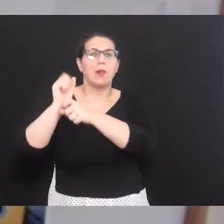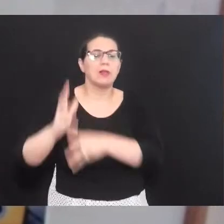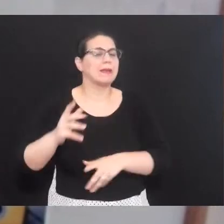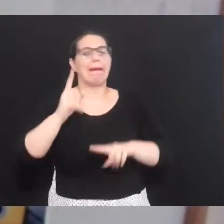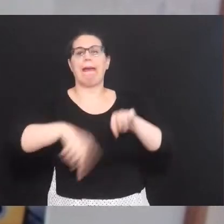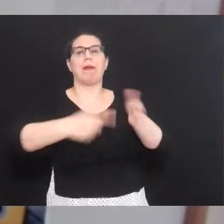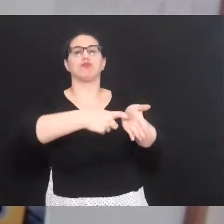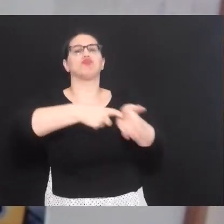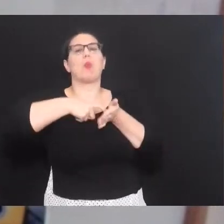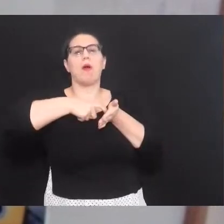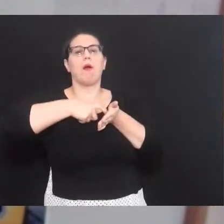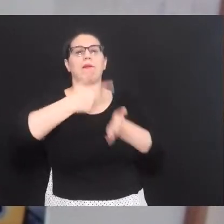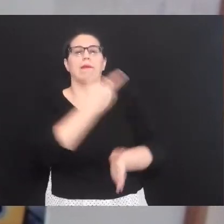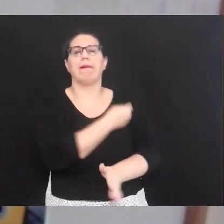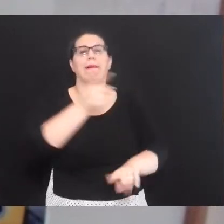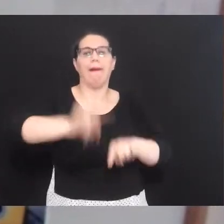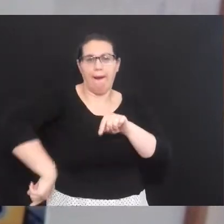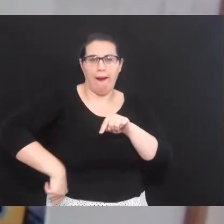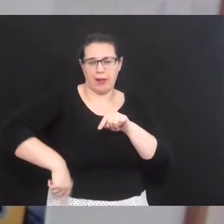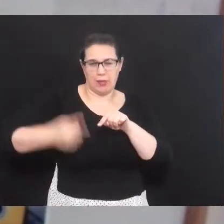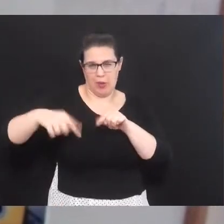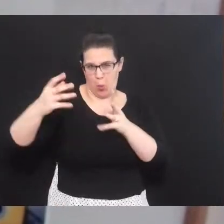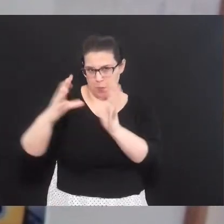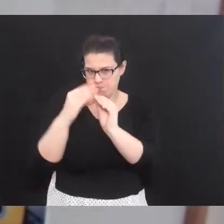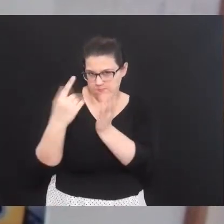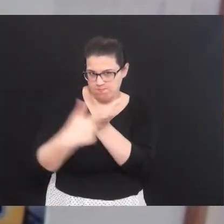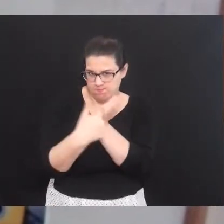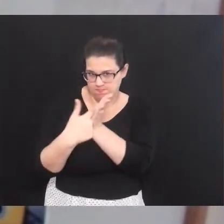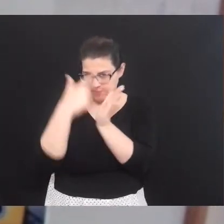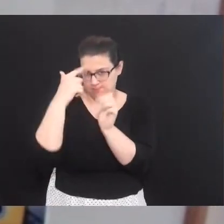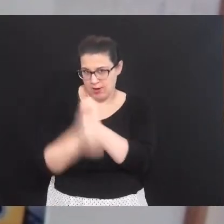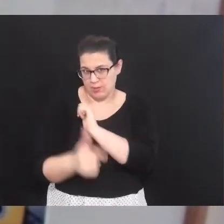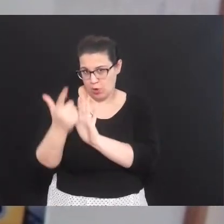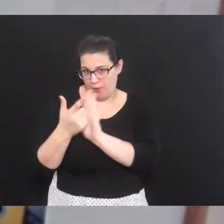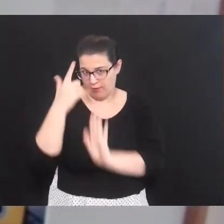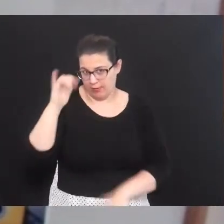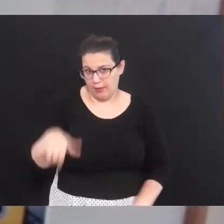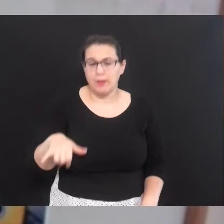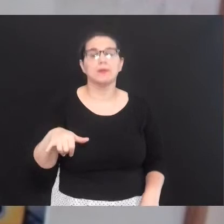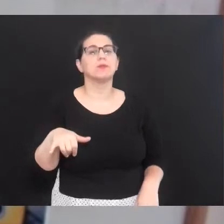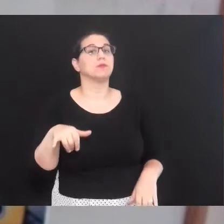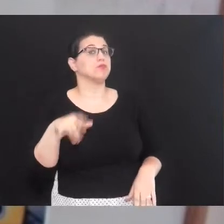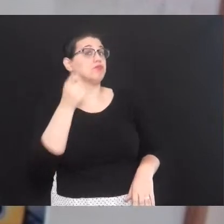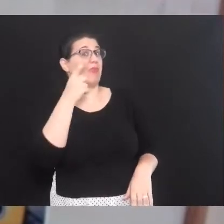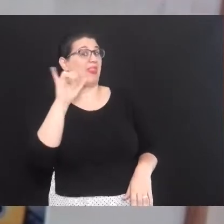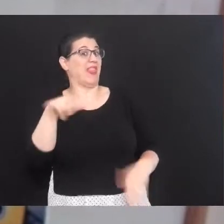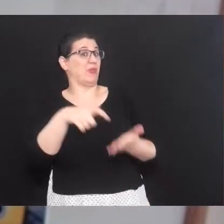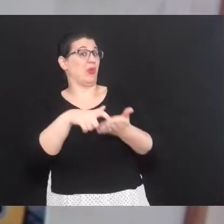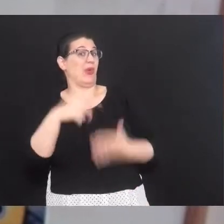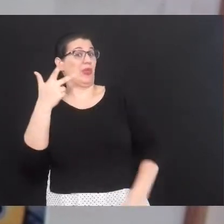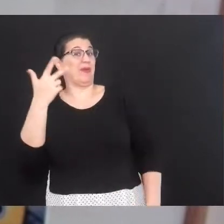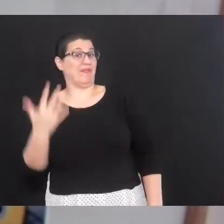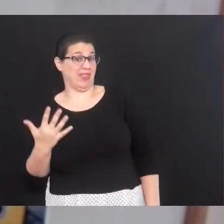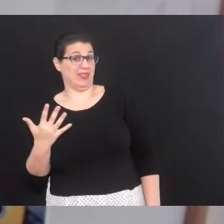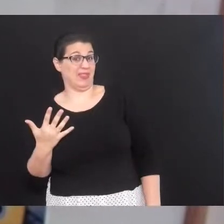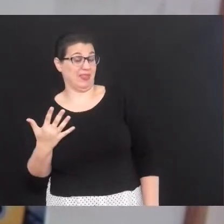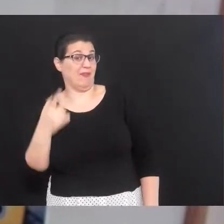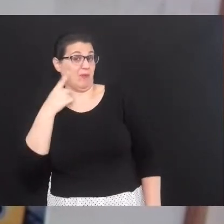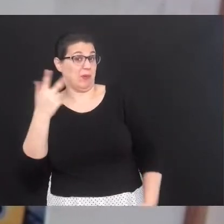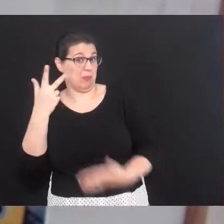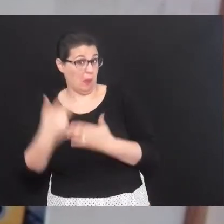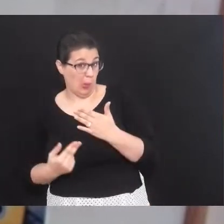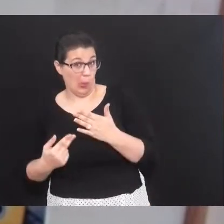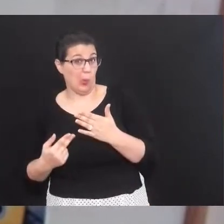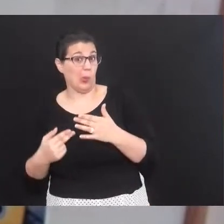able to mandate vaccines. It would require 3/5 of both chambers in order to do that. Doesn't